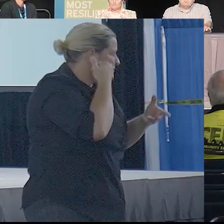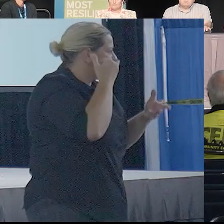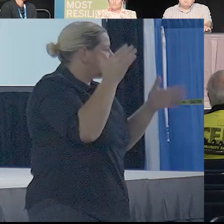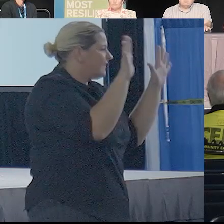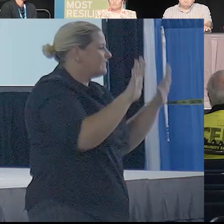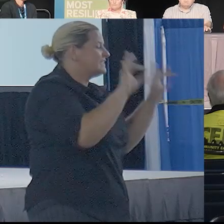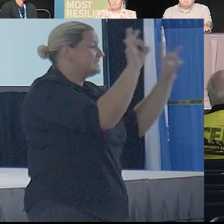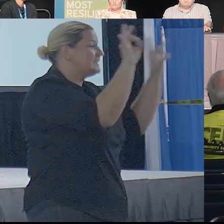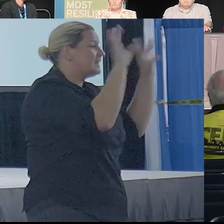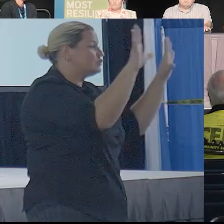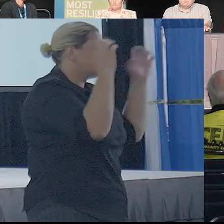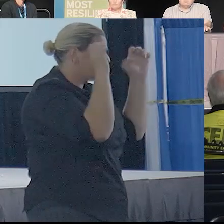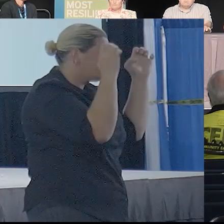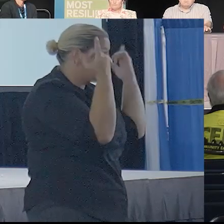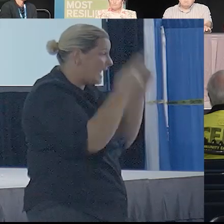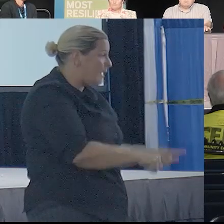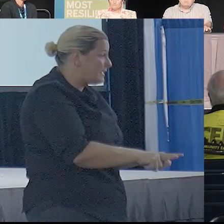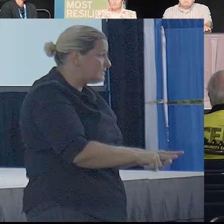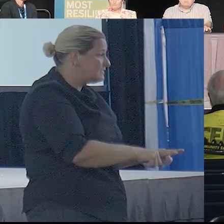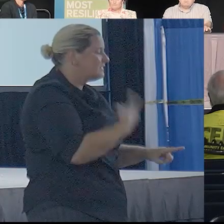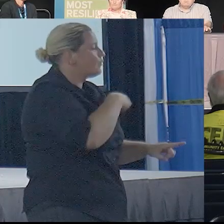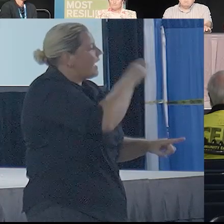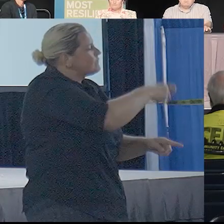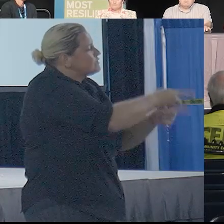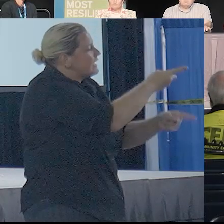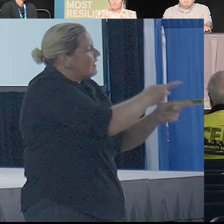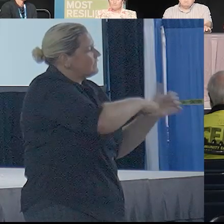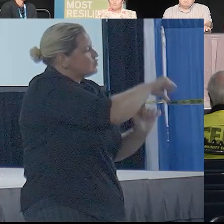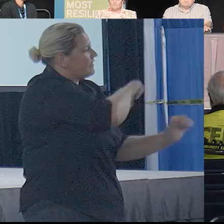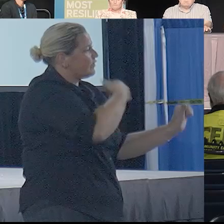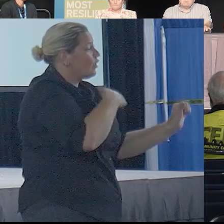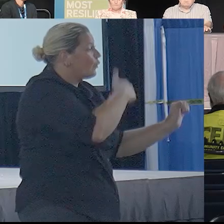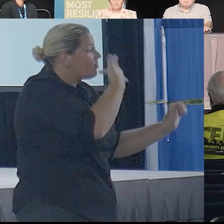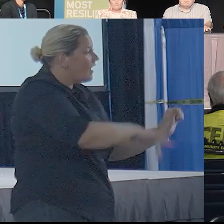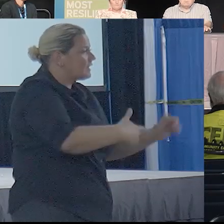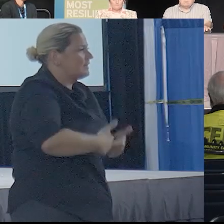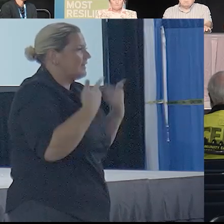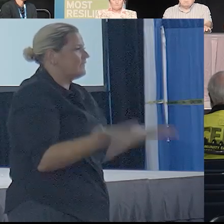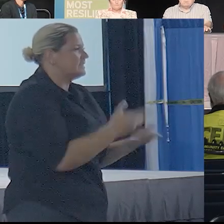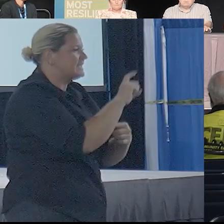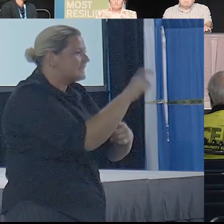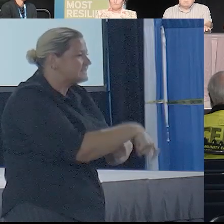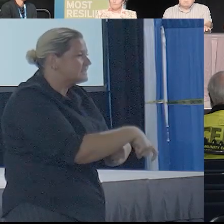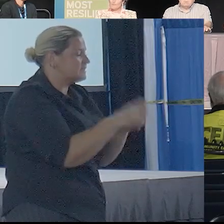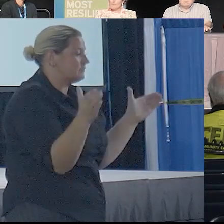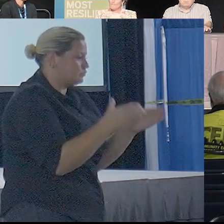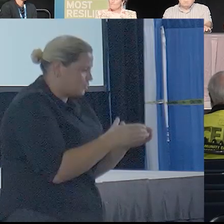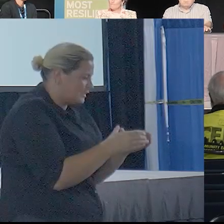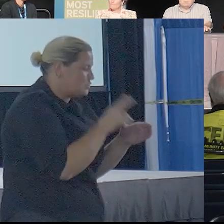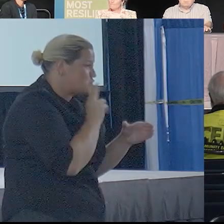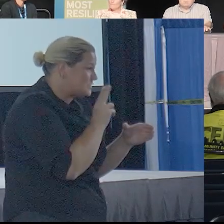and emergencies. So we're very fortunate to live in Texas and to live in Houston. Those of us who